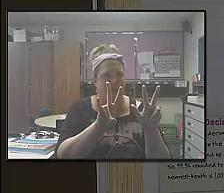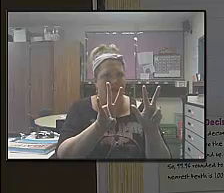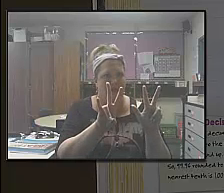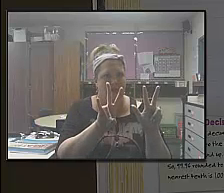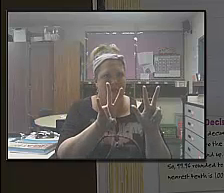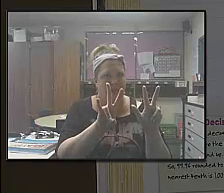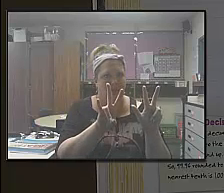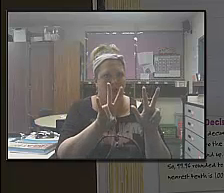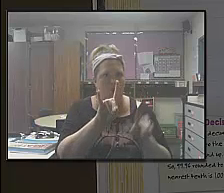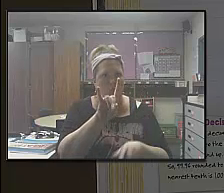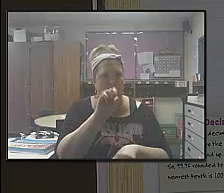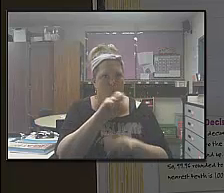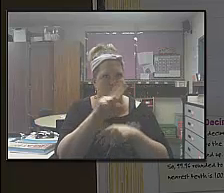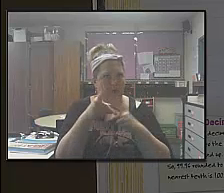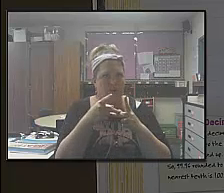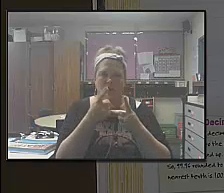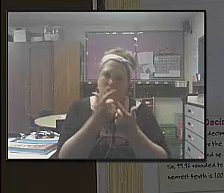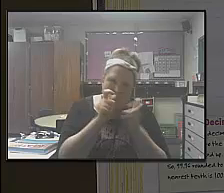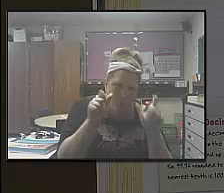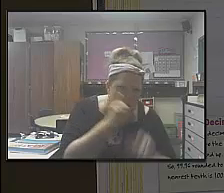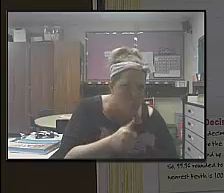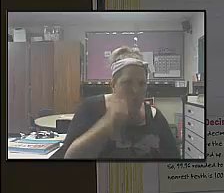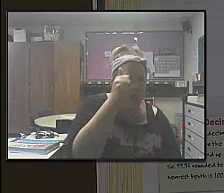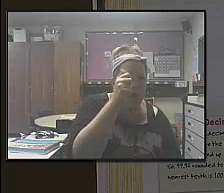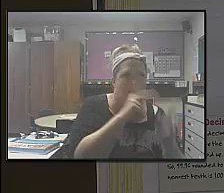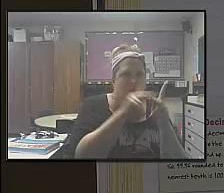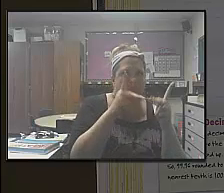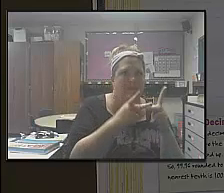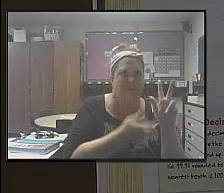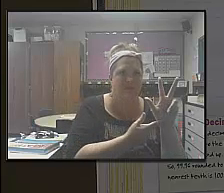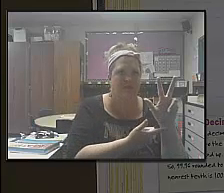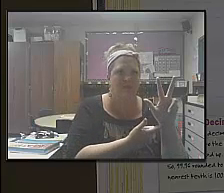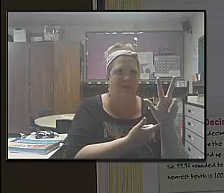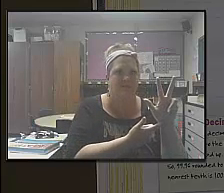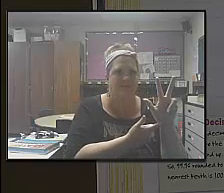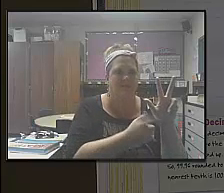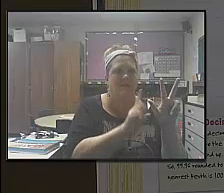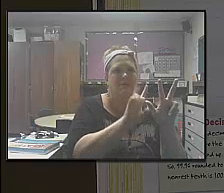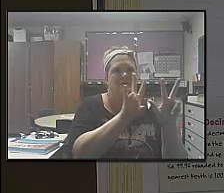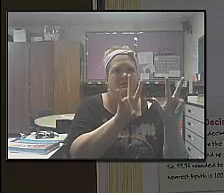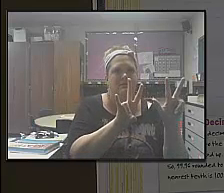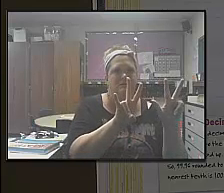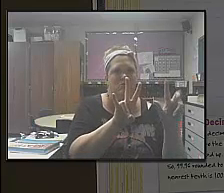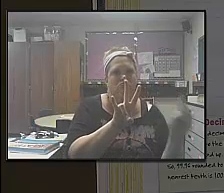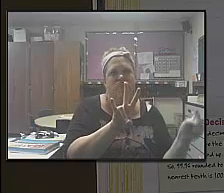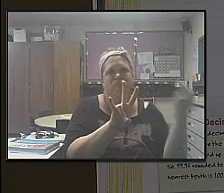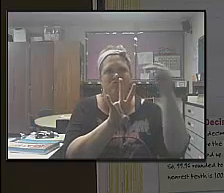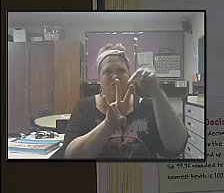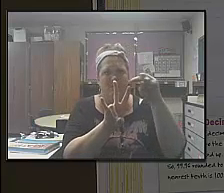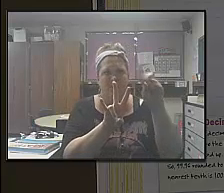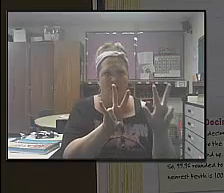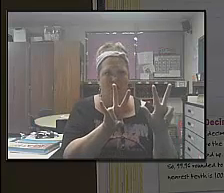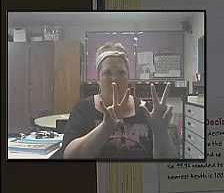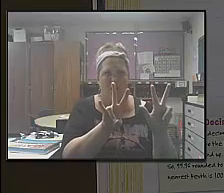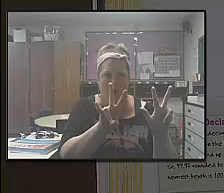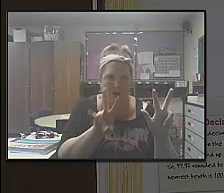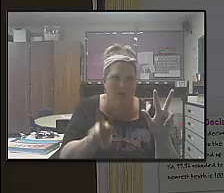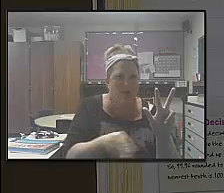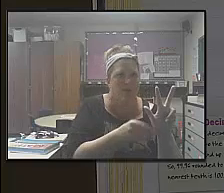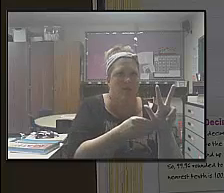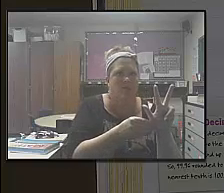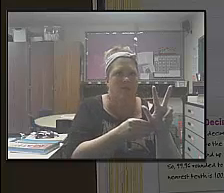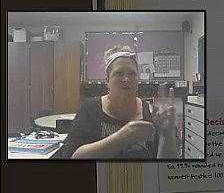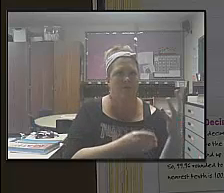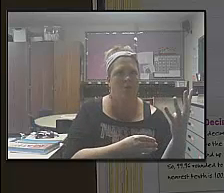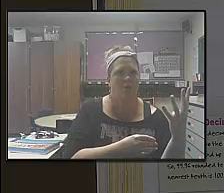the ones. Oh my gosh, then we're going to go subtract the digits in the same place value. So I needed to go to the tens place. So be really, Just really careful. That was an honest